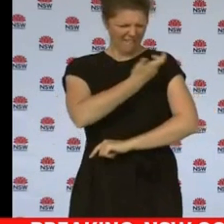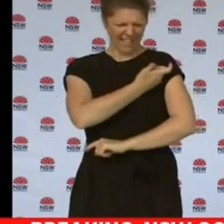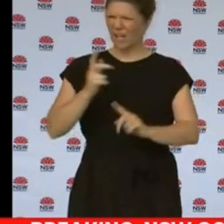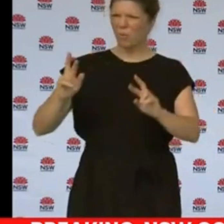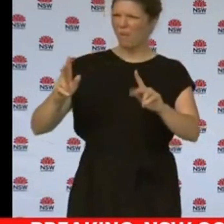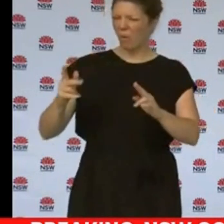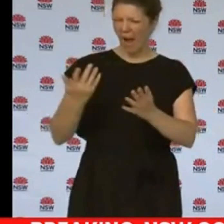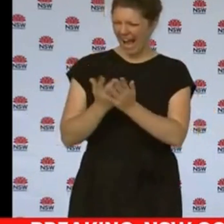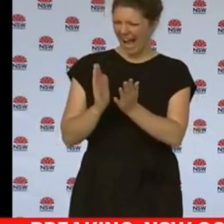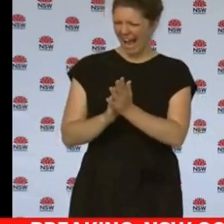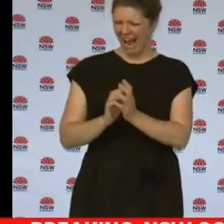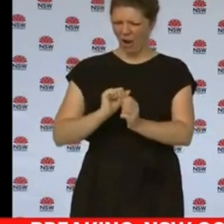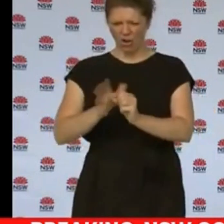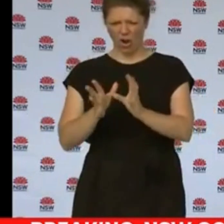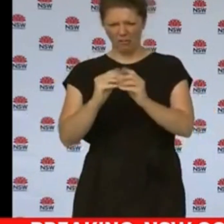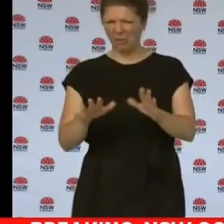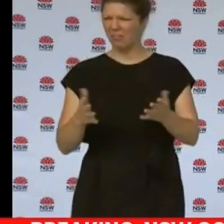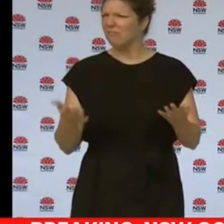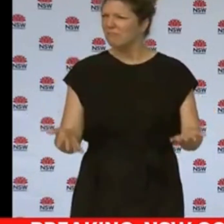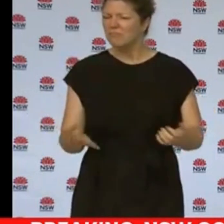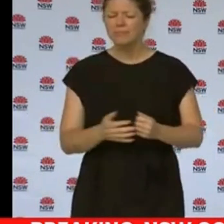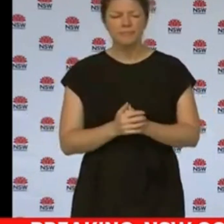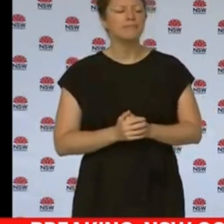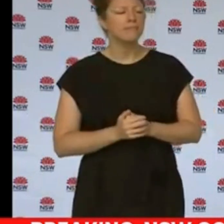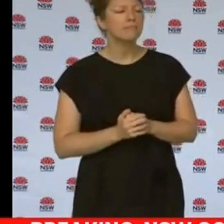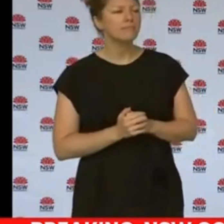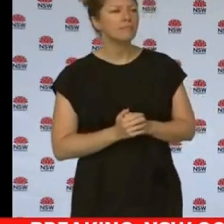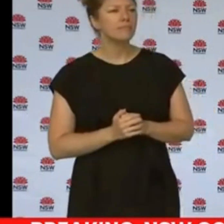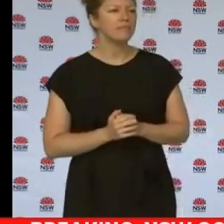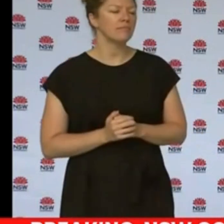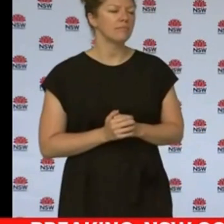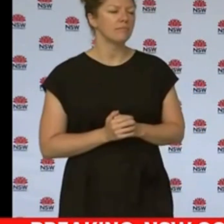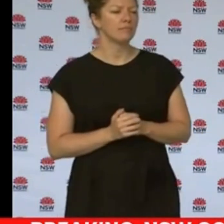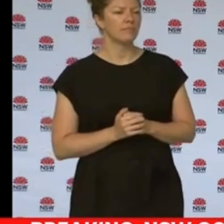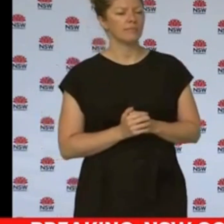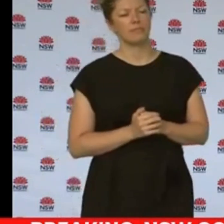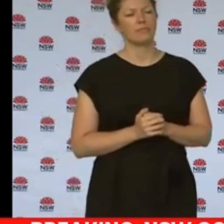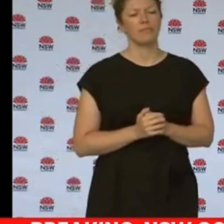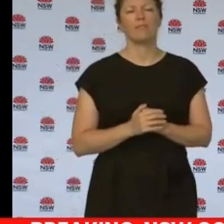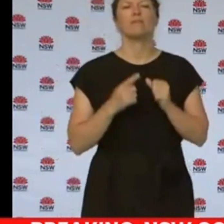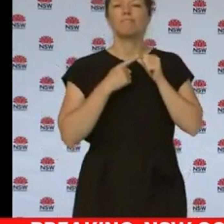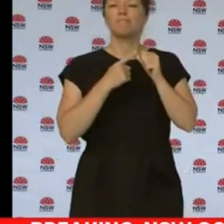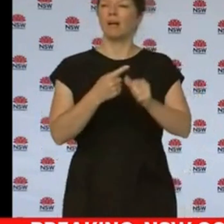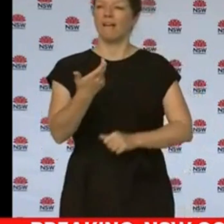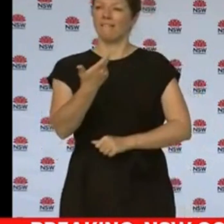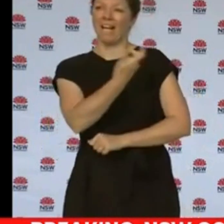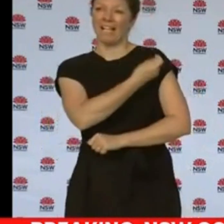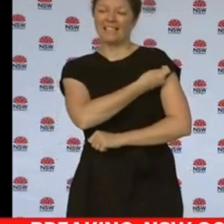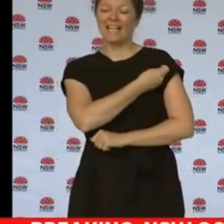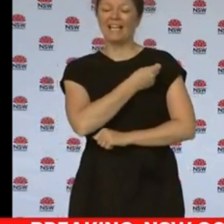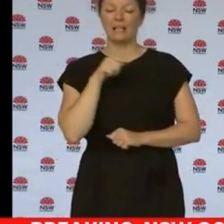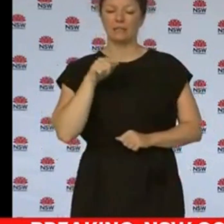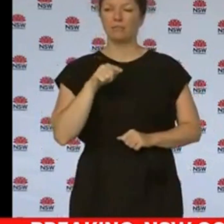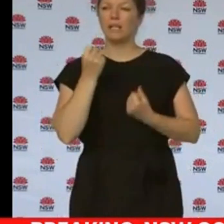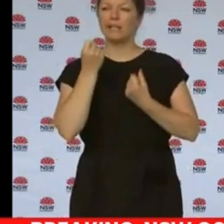Vaccines, the purpose of vaccines are primarily to reduce the